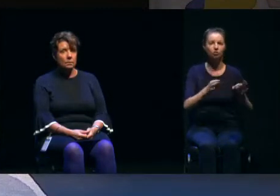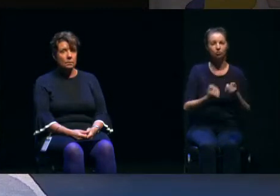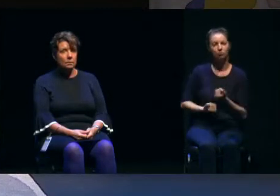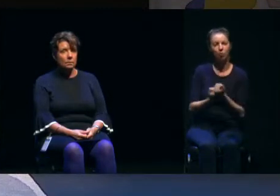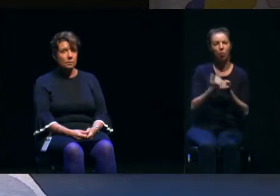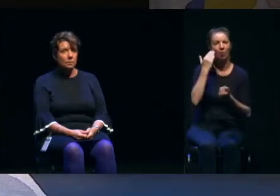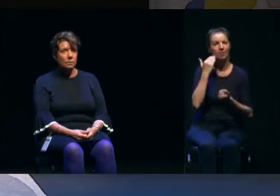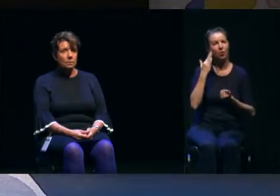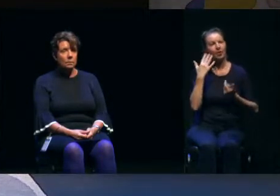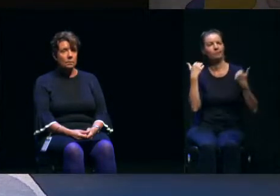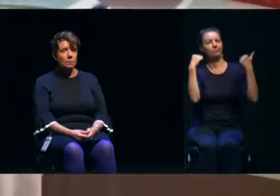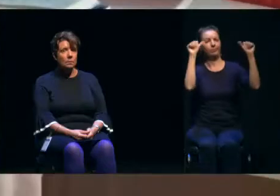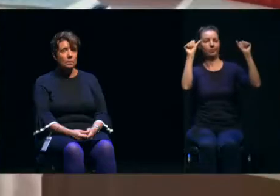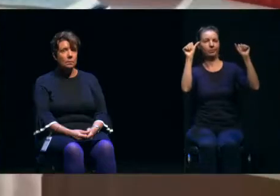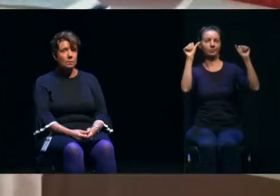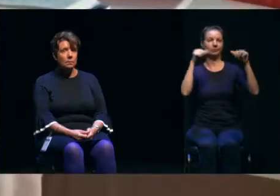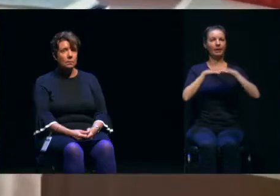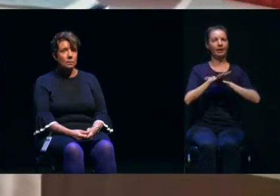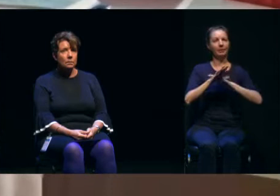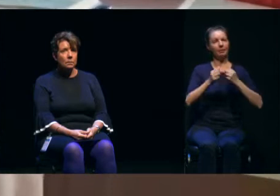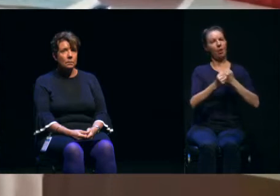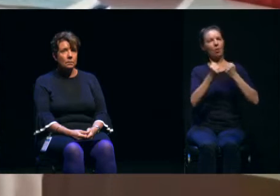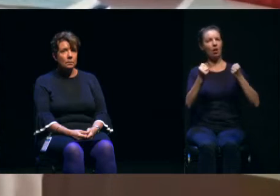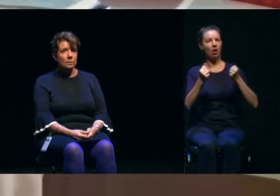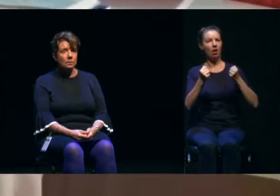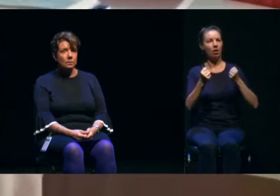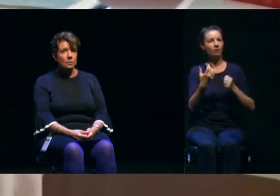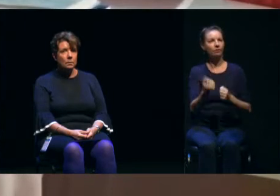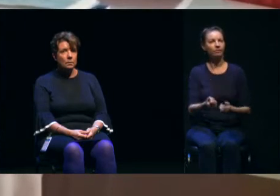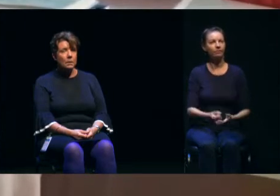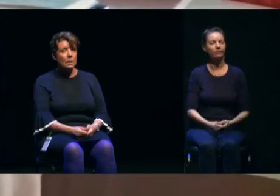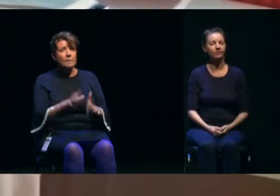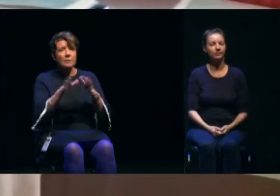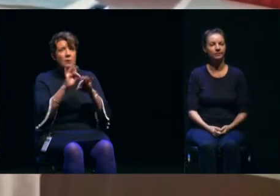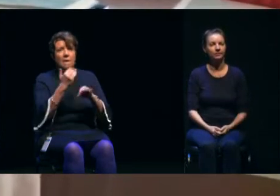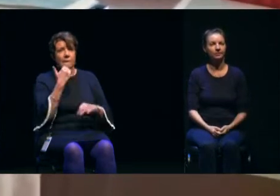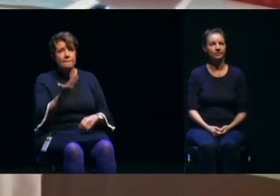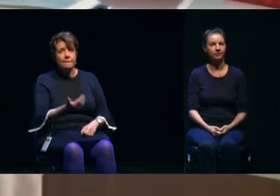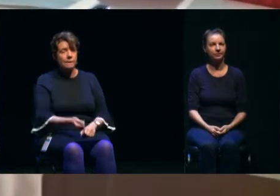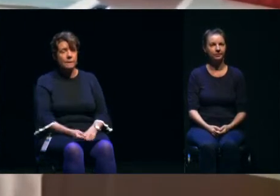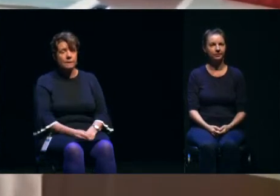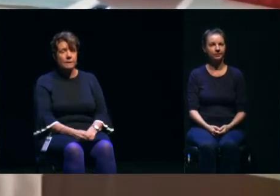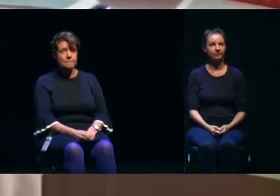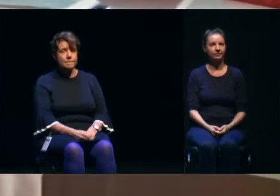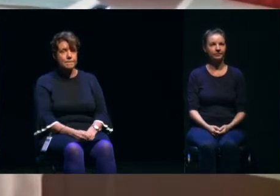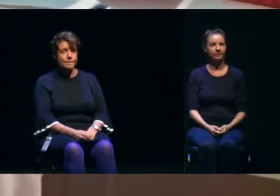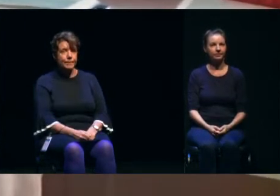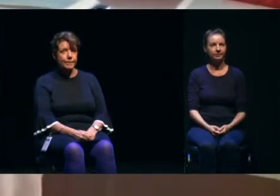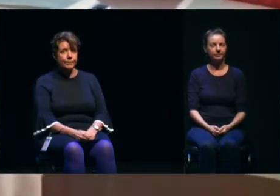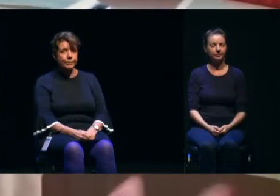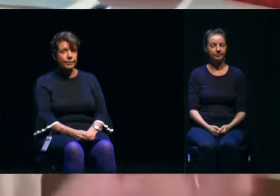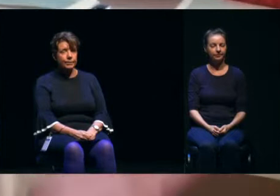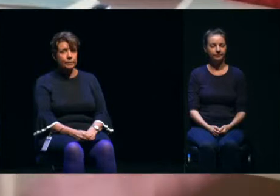women once they get there? I think I know what you're talking about. Because there's not a critical number. Look, when I